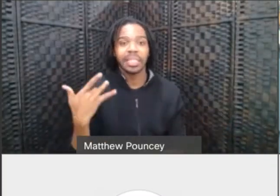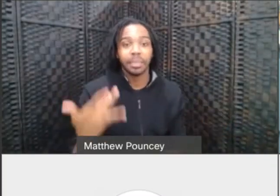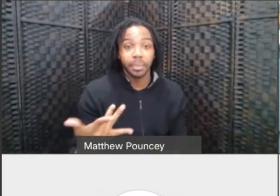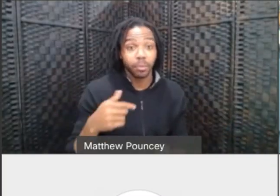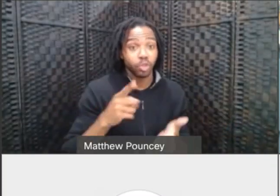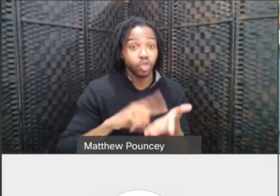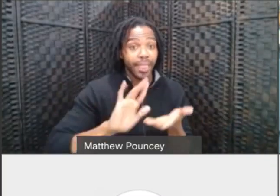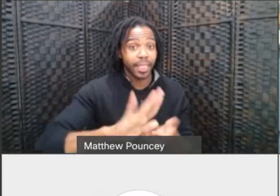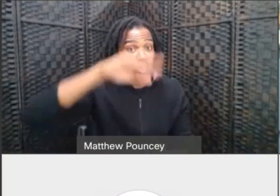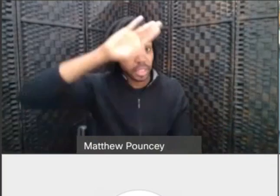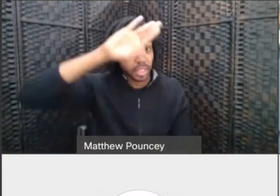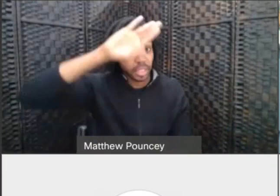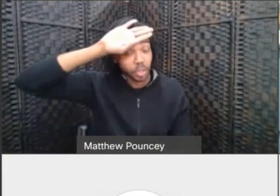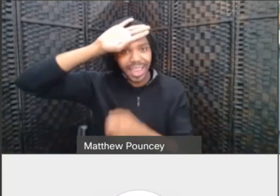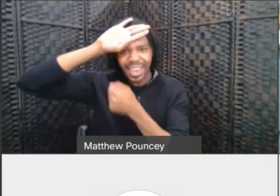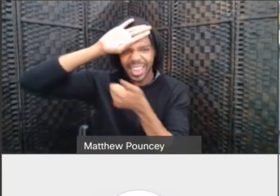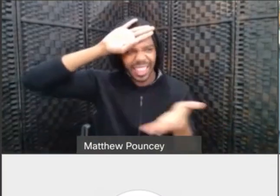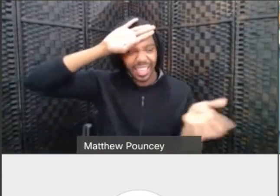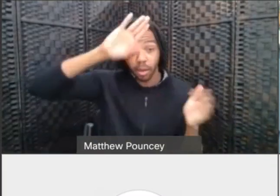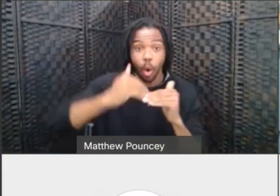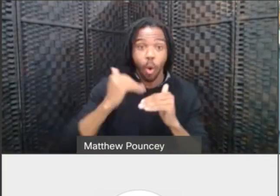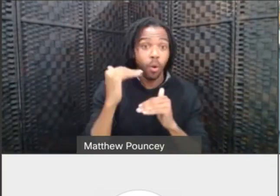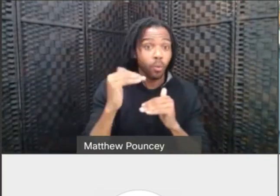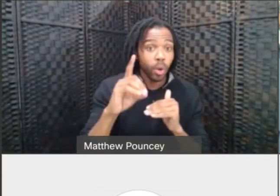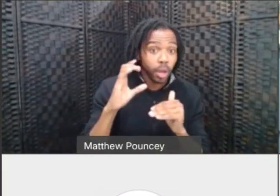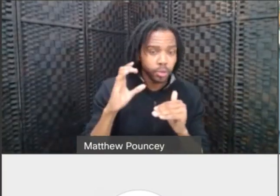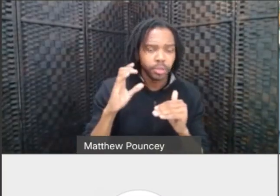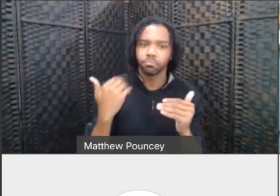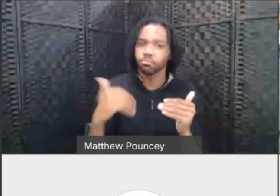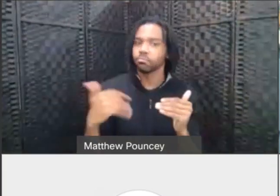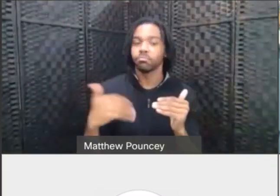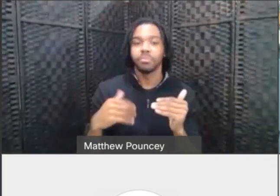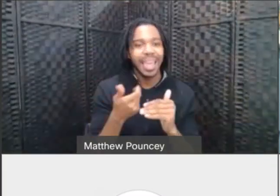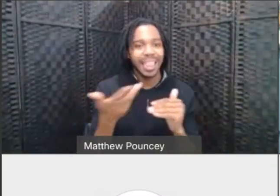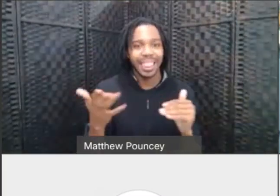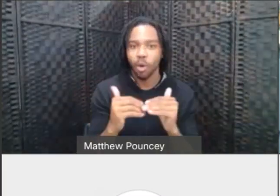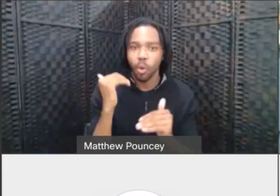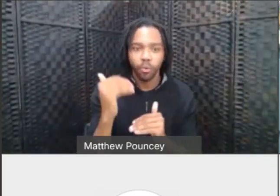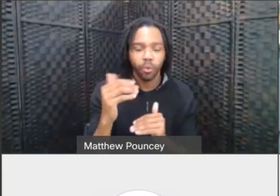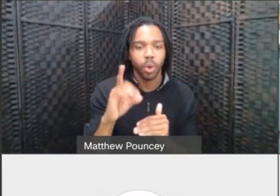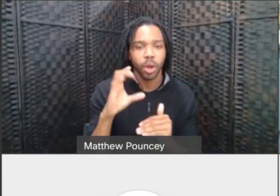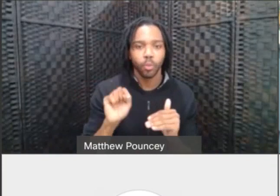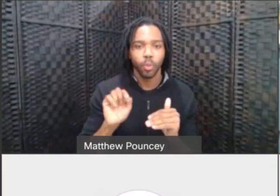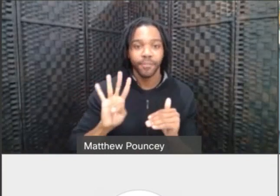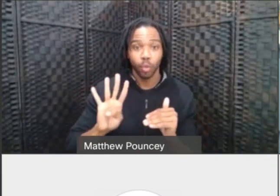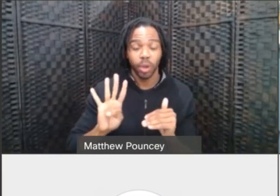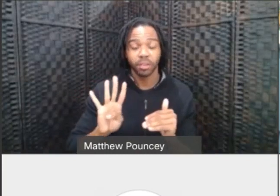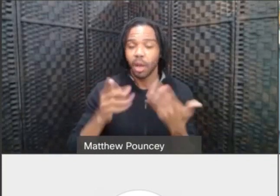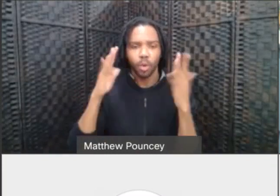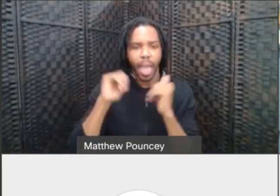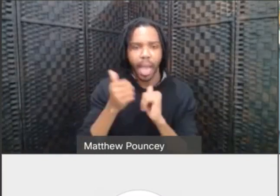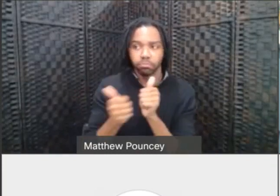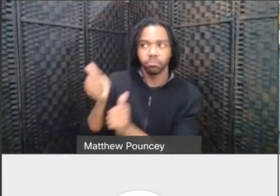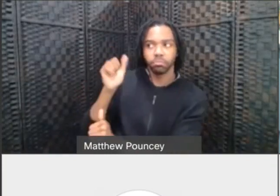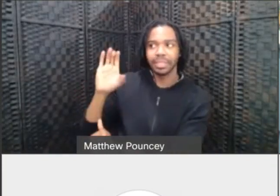100. When screening, instead of 100.4, for some reason, the CDC made that distinction that 100.4 is,